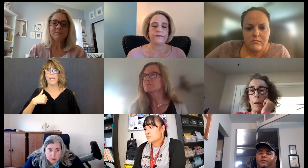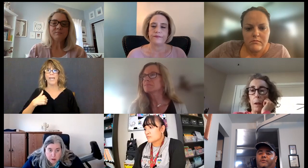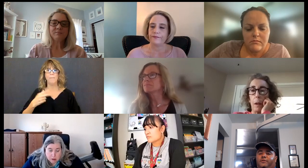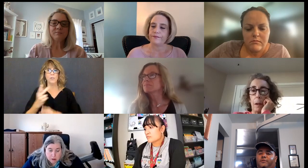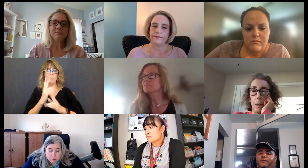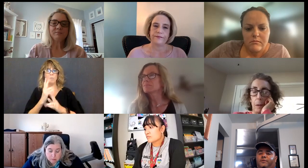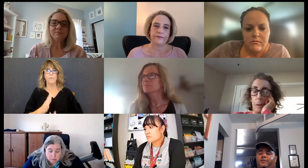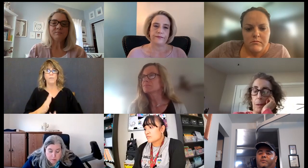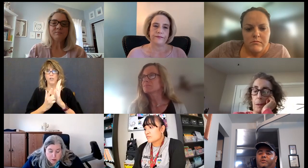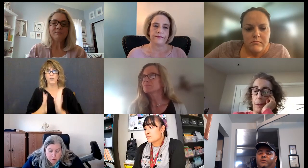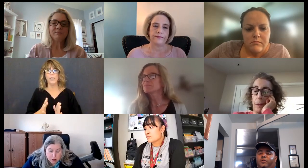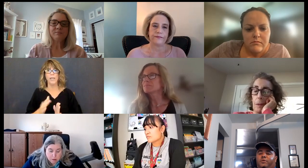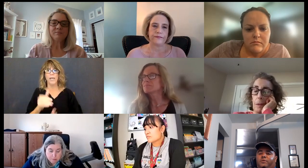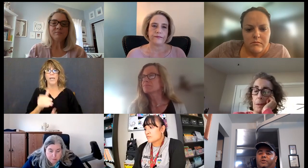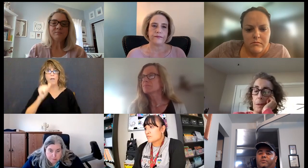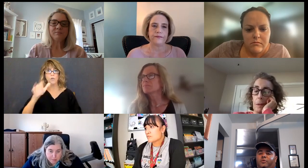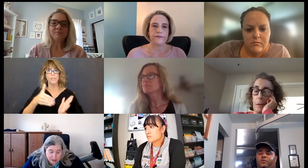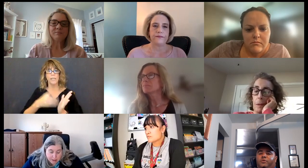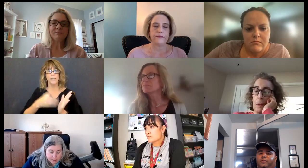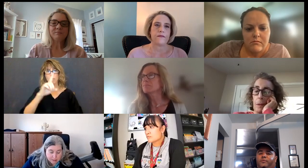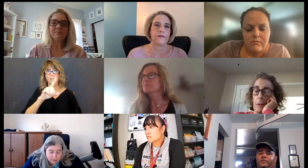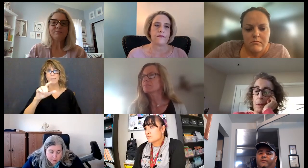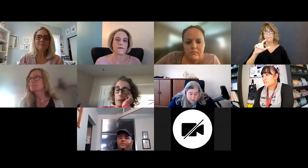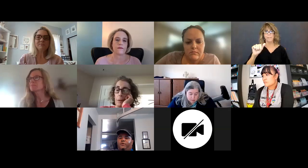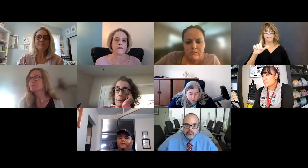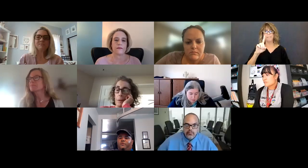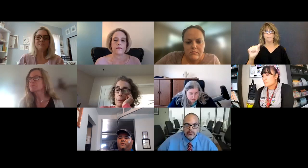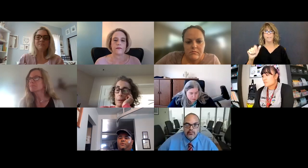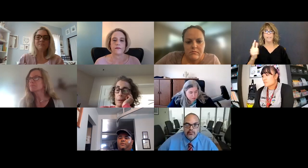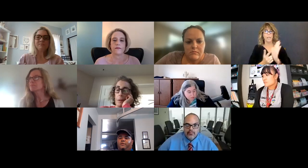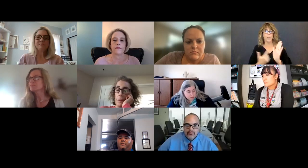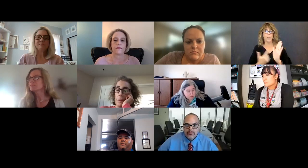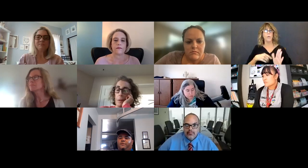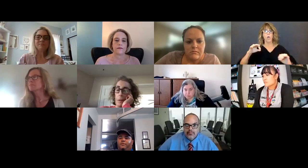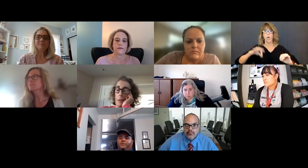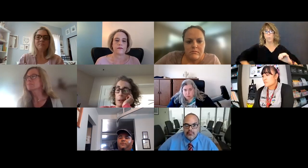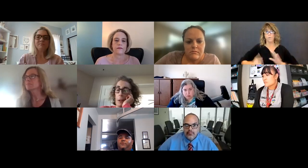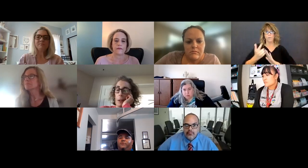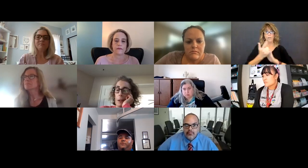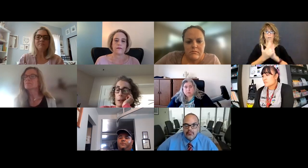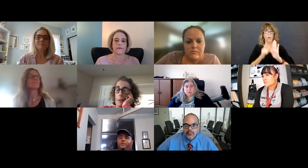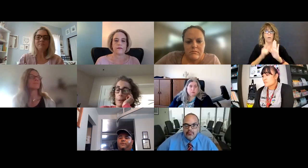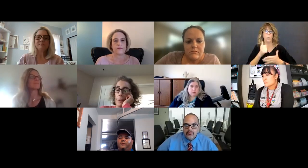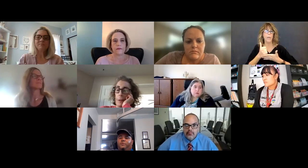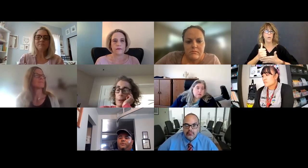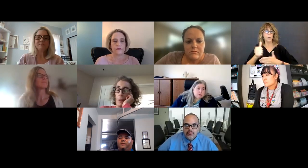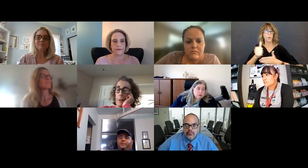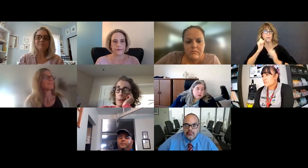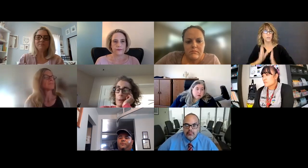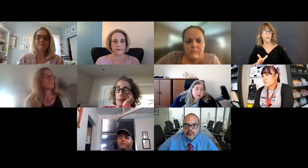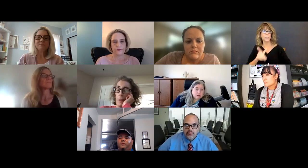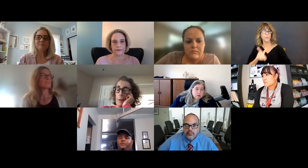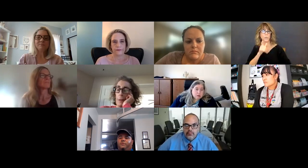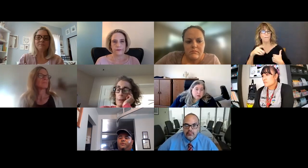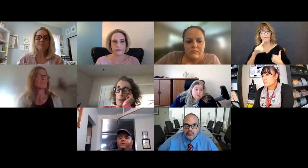the Arizona Center for Disability Law. And we're a nonprofit law firm that assists Arizonans with disabilities